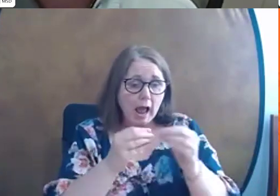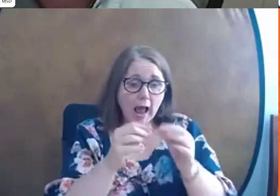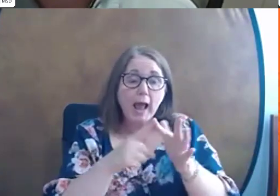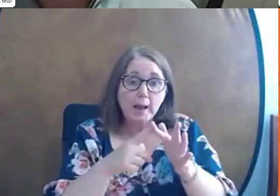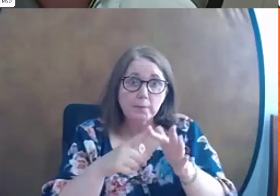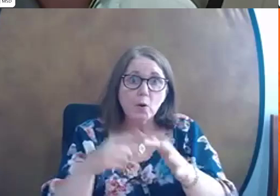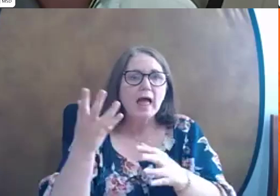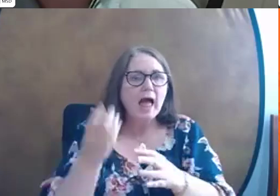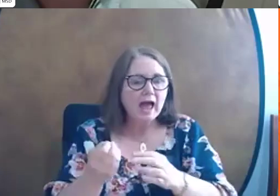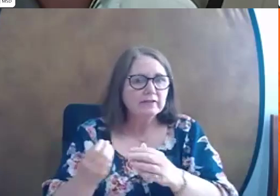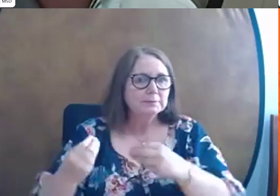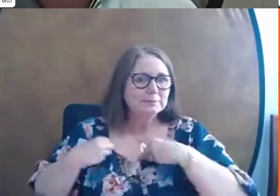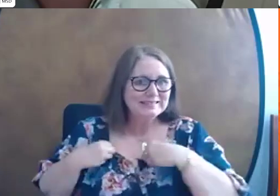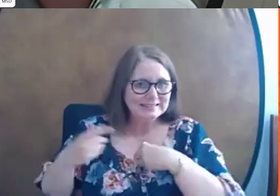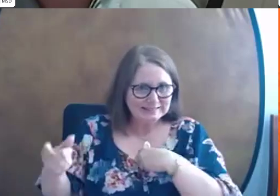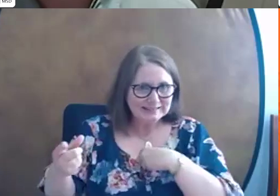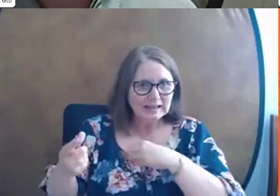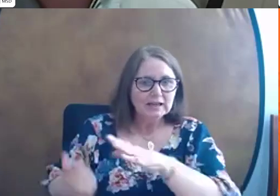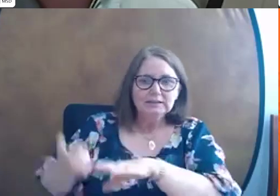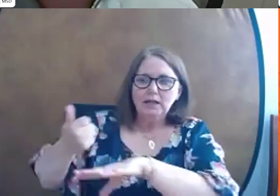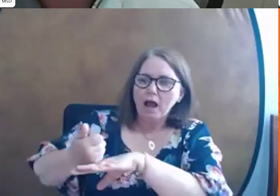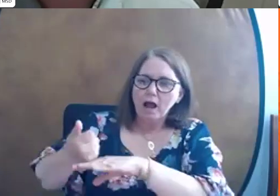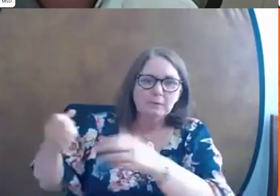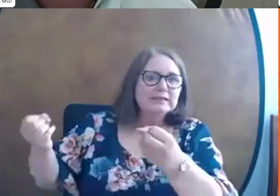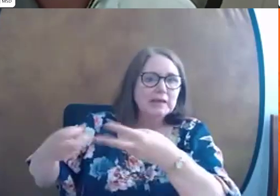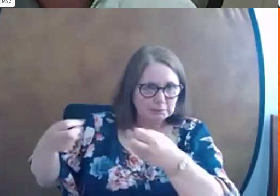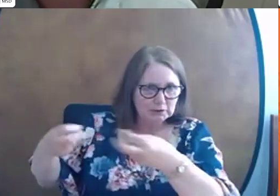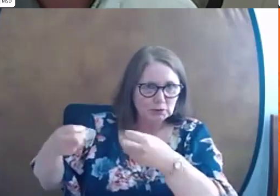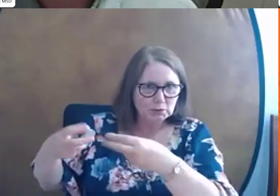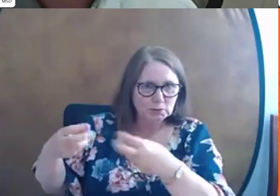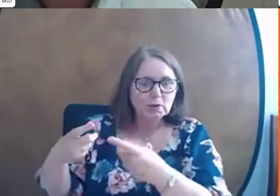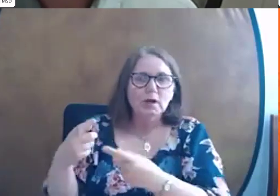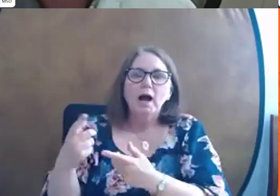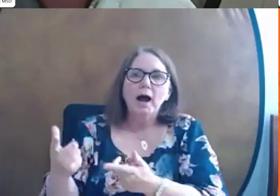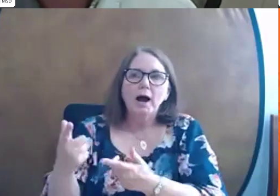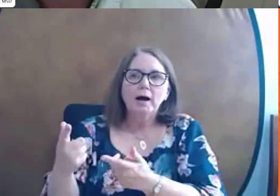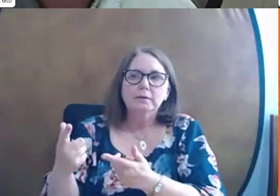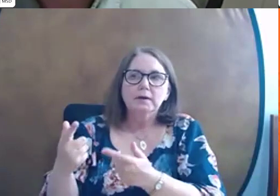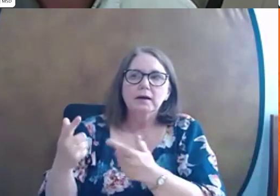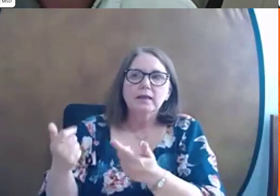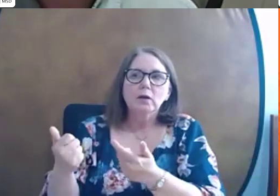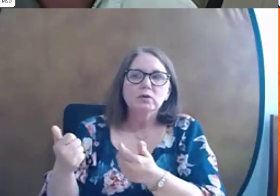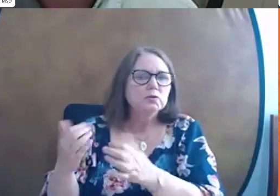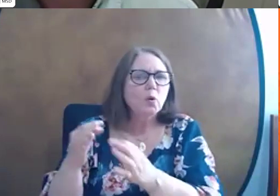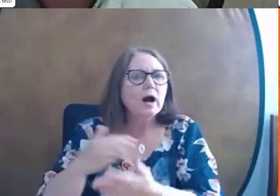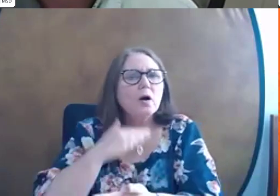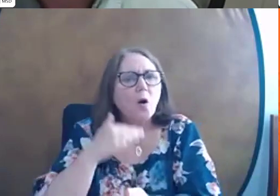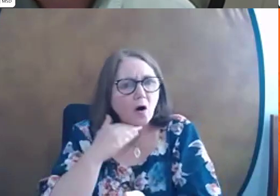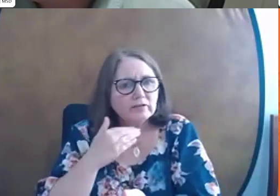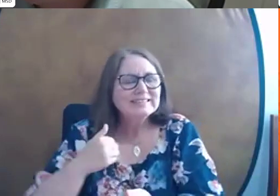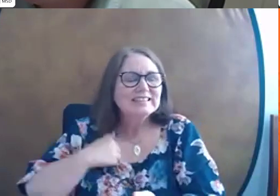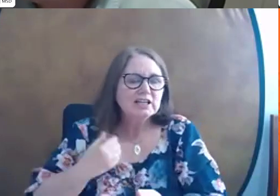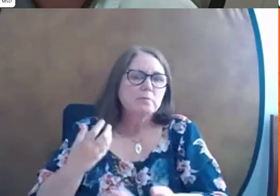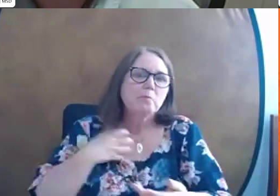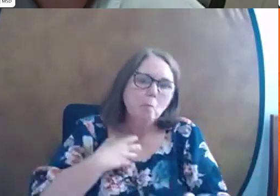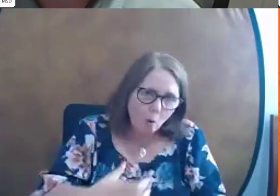that I think Enable have is different as business that can enable businesses are subtitles,